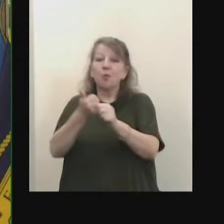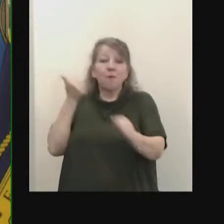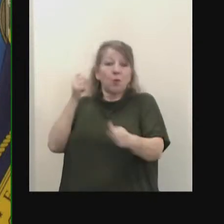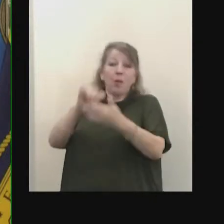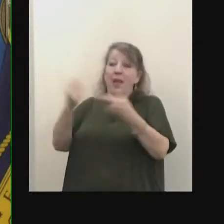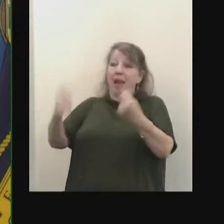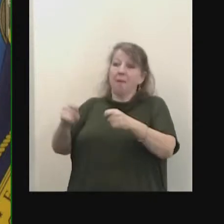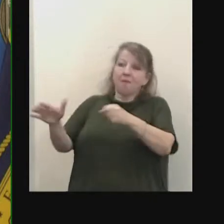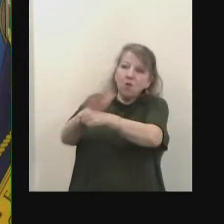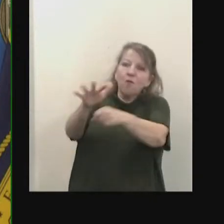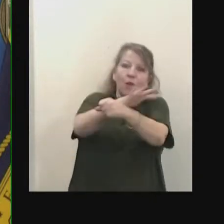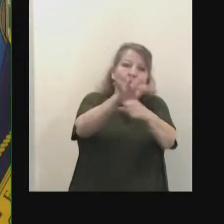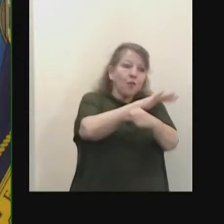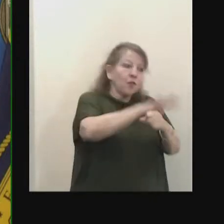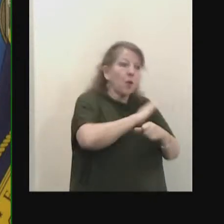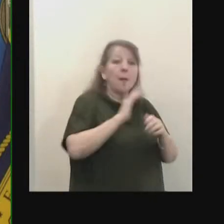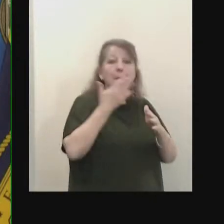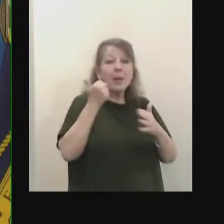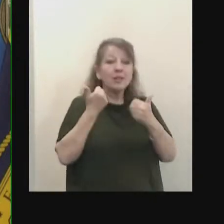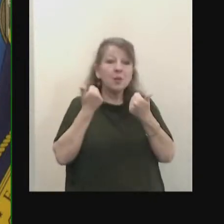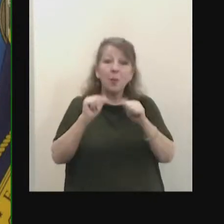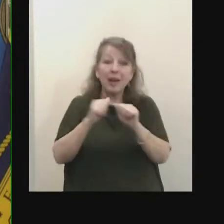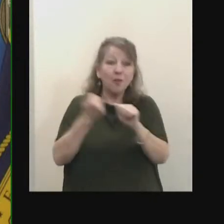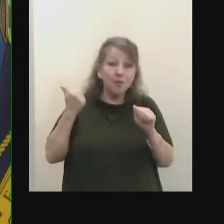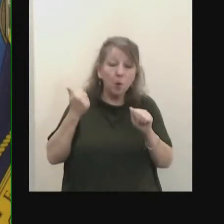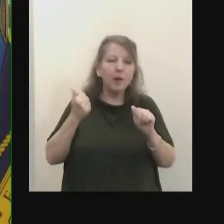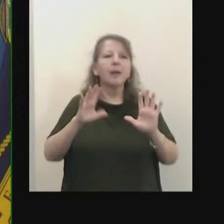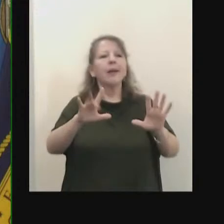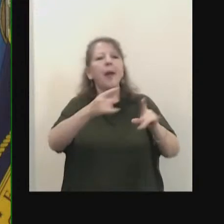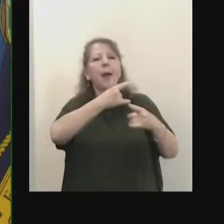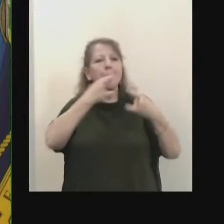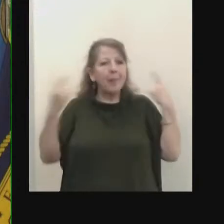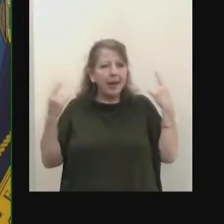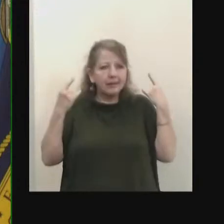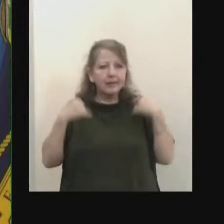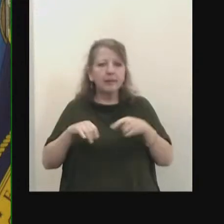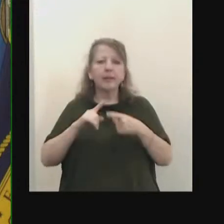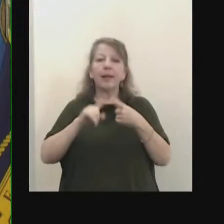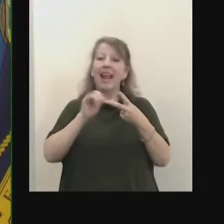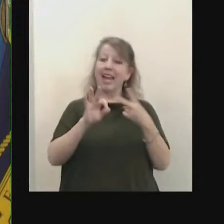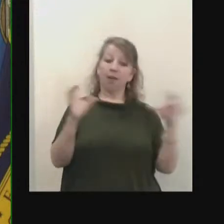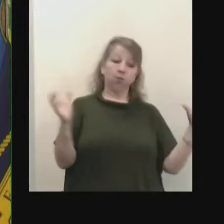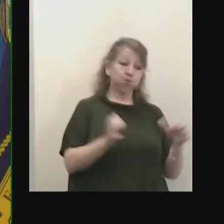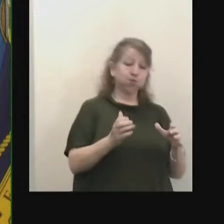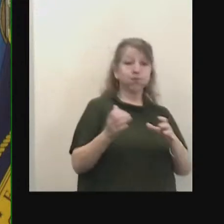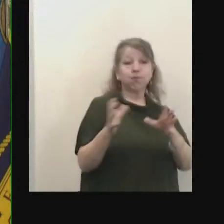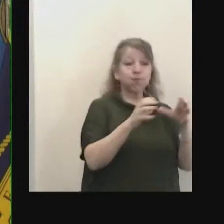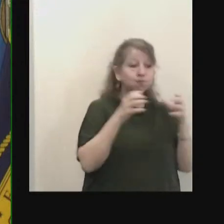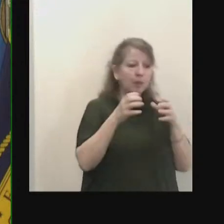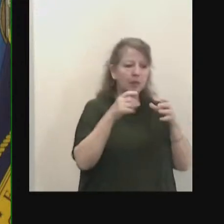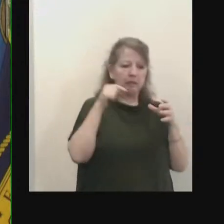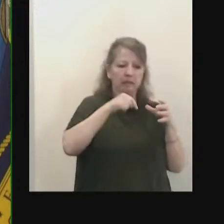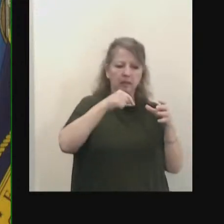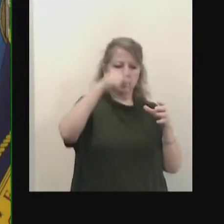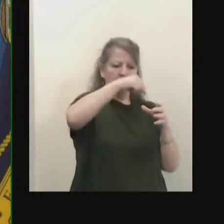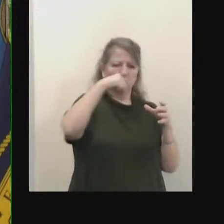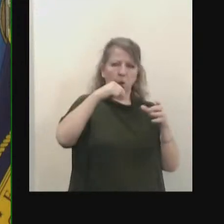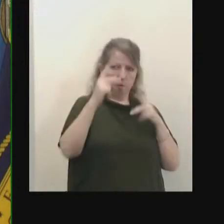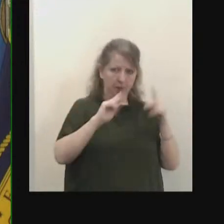from being overrun is to wear a mask when you're out in public. And if you are doing small gatherings and you don't know whether individuals